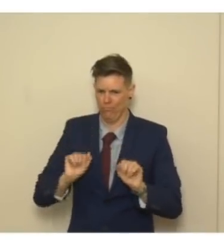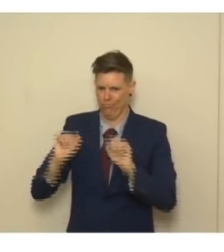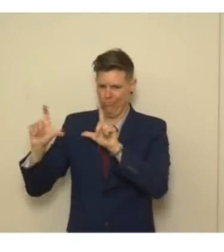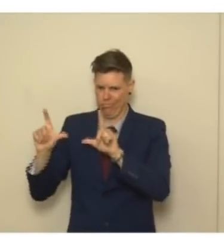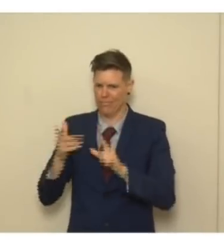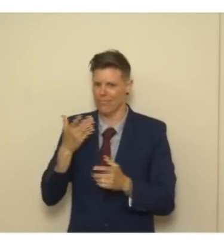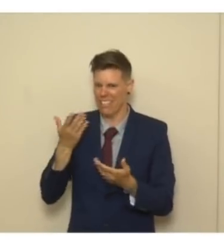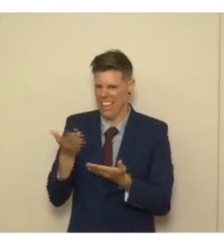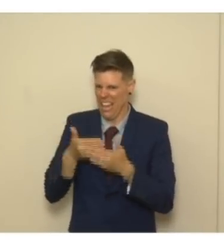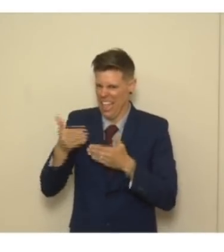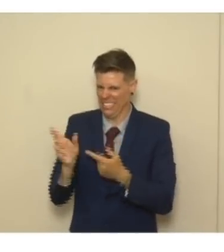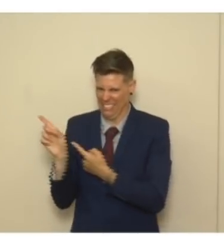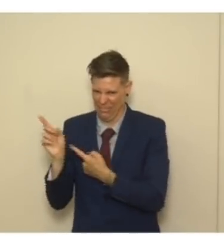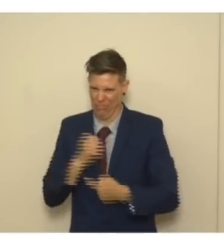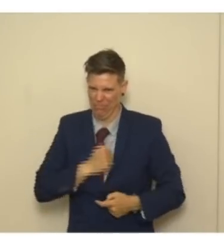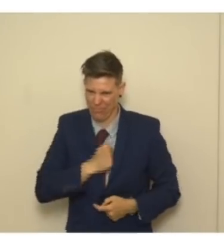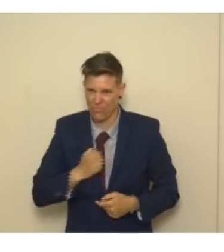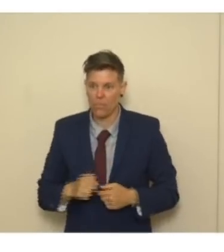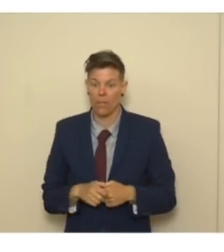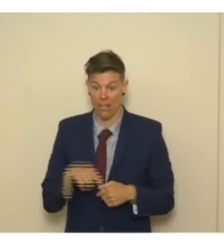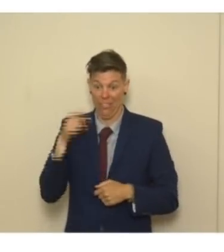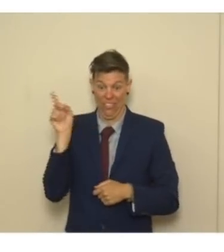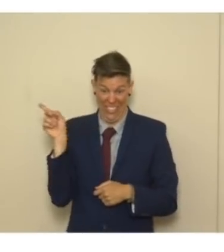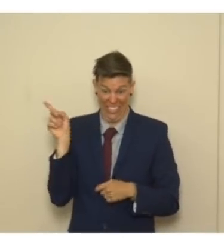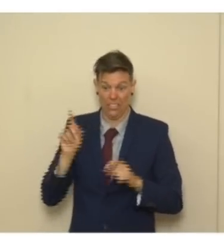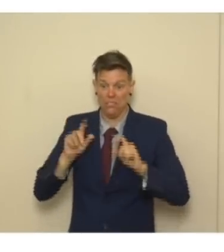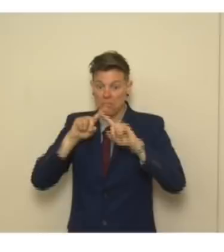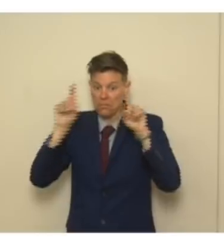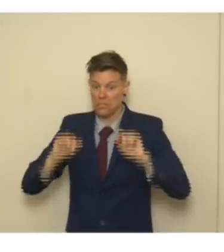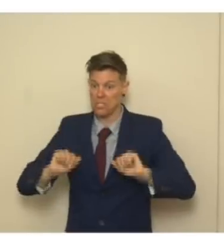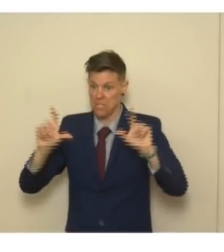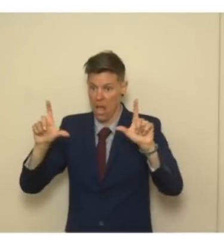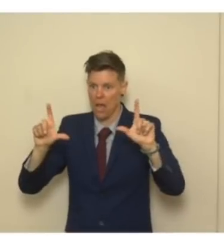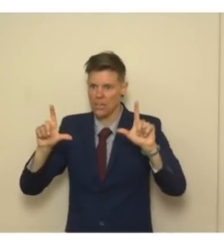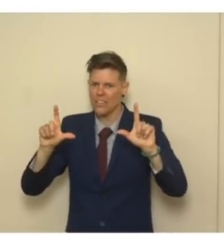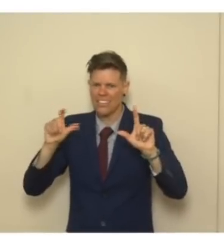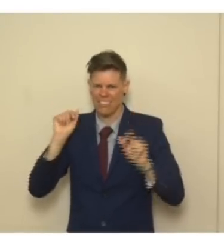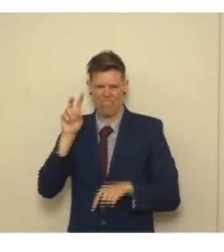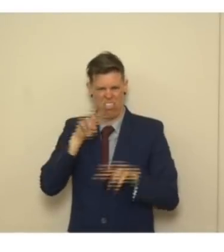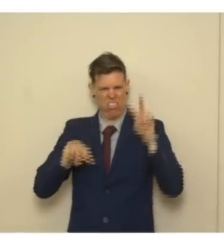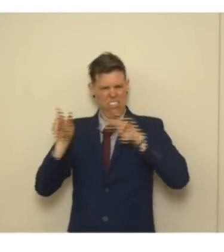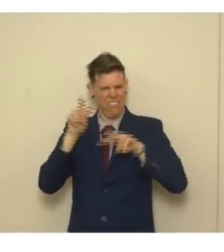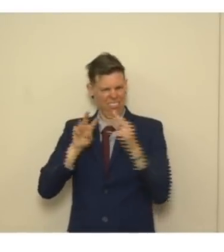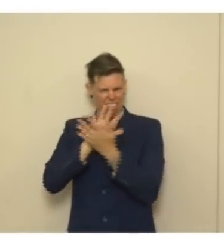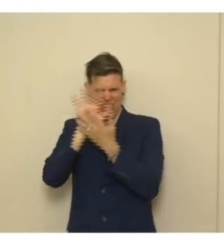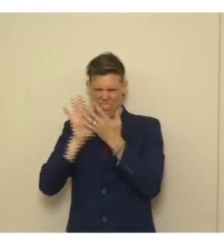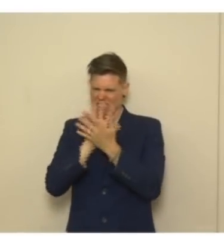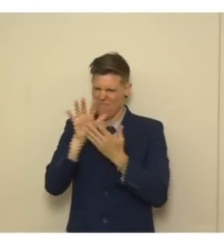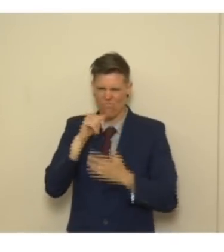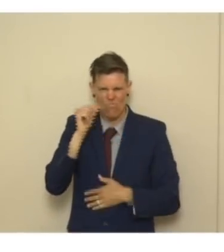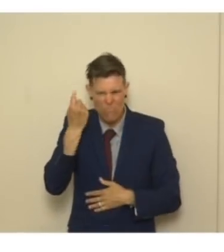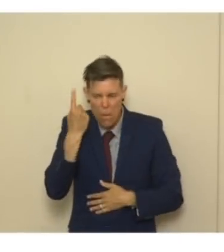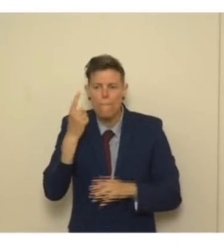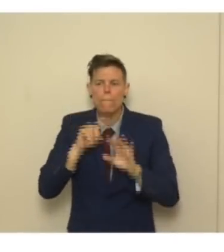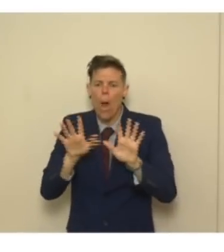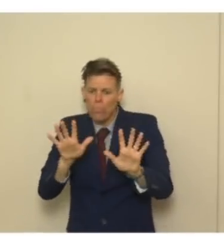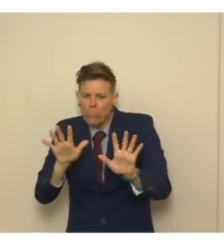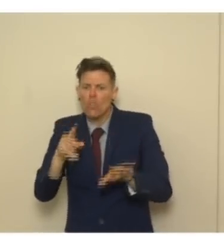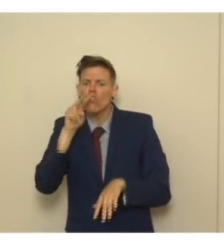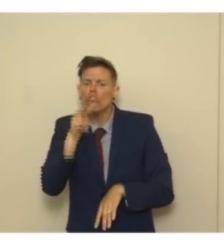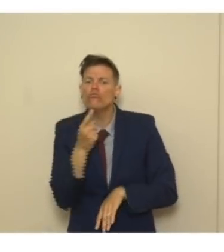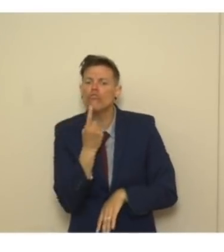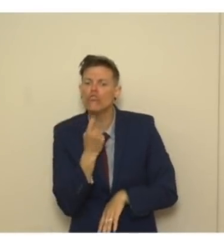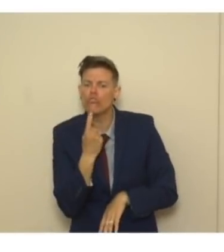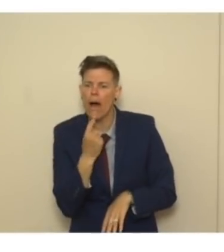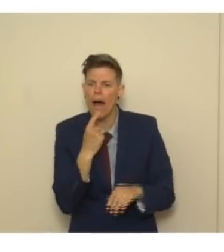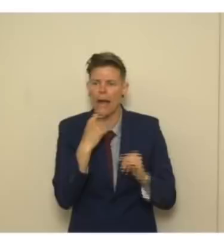next slide with all these graphs, a little confusing. I'm going to spend a little time on the red arrow, but focus you on the dotted blue line, which is the top graph,